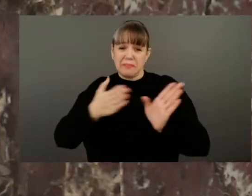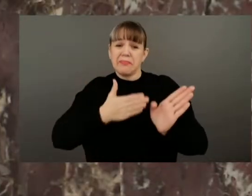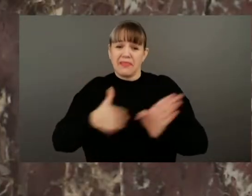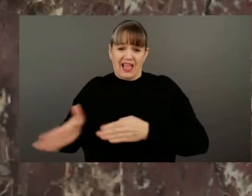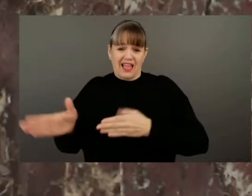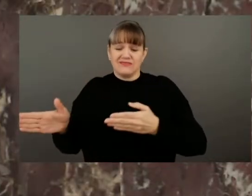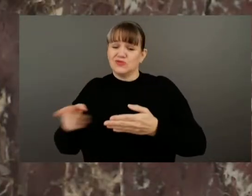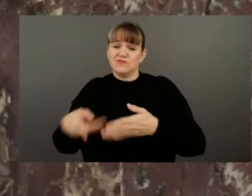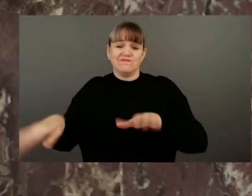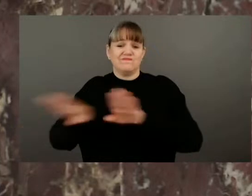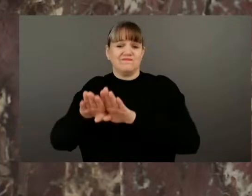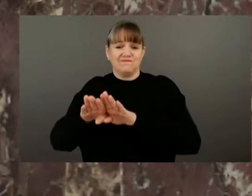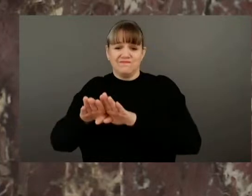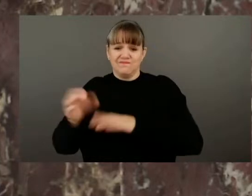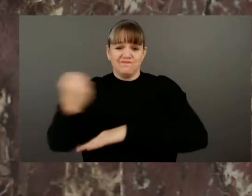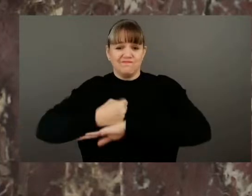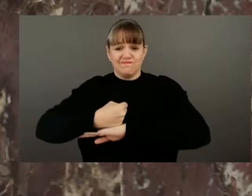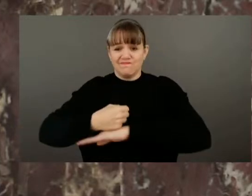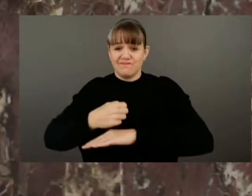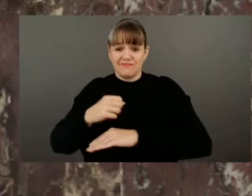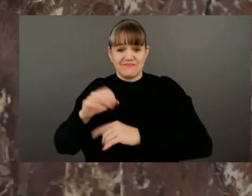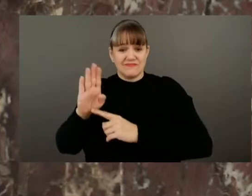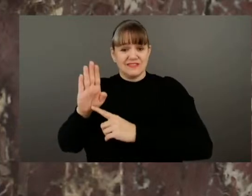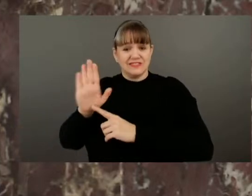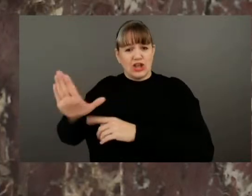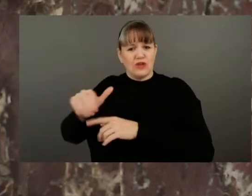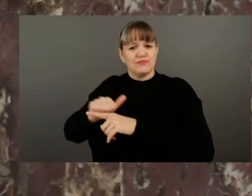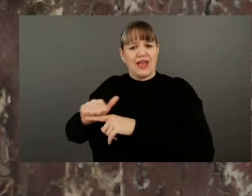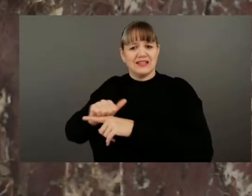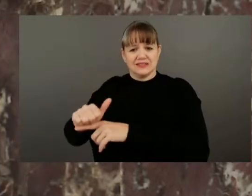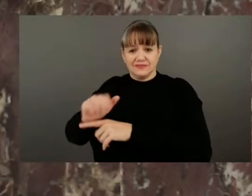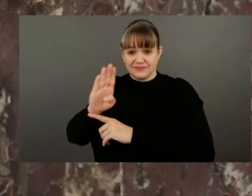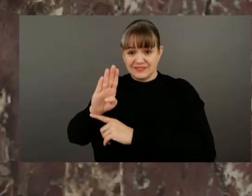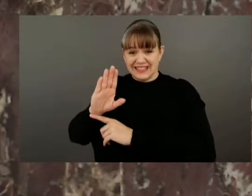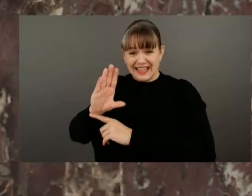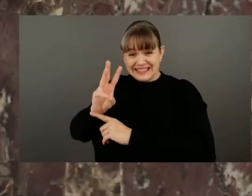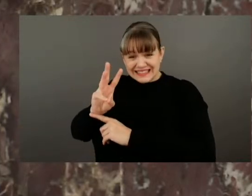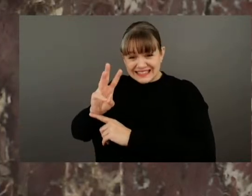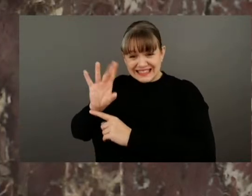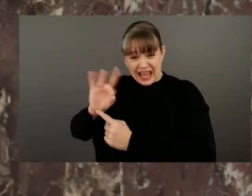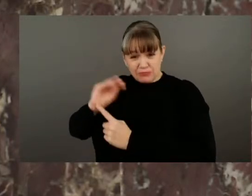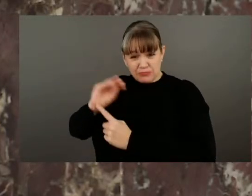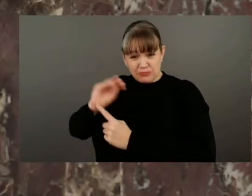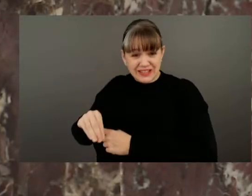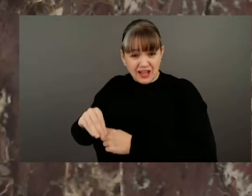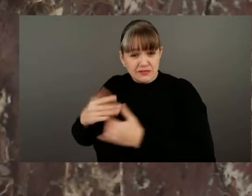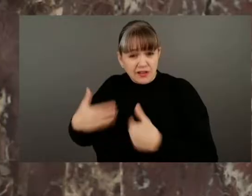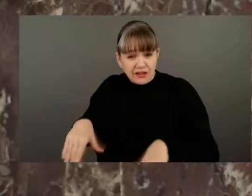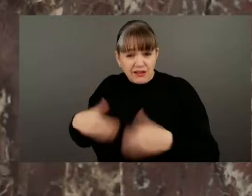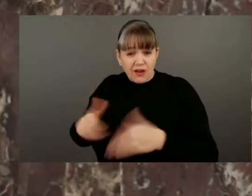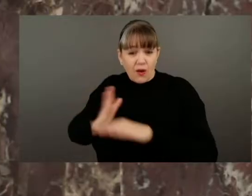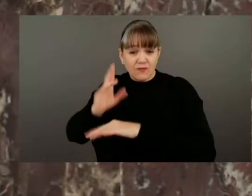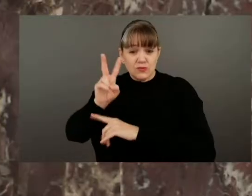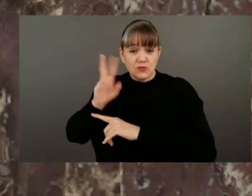68%. That's over 2/3 of all psychologists in this Question, province member. gone. My question to the minister